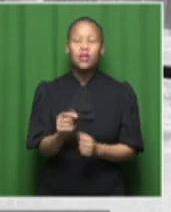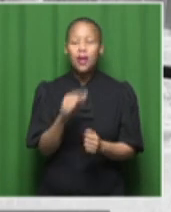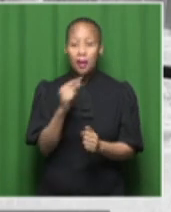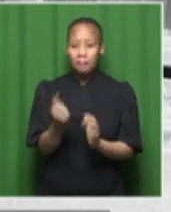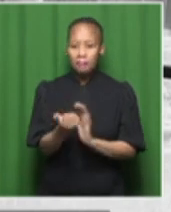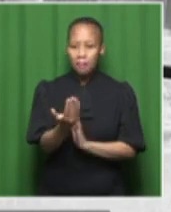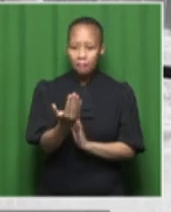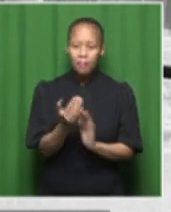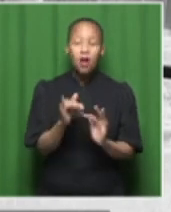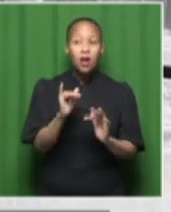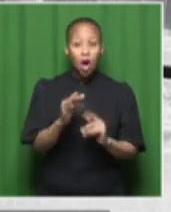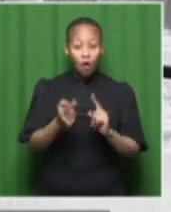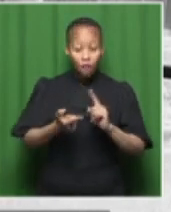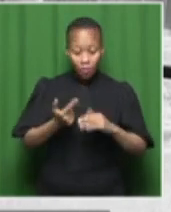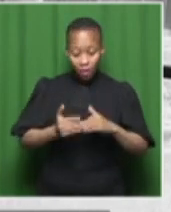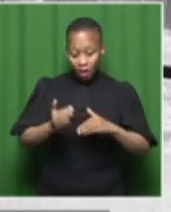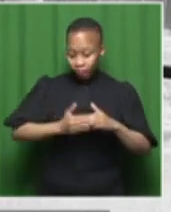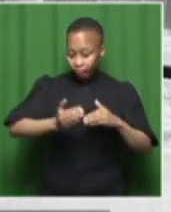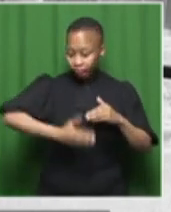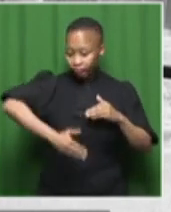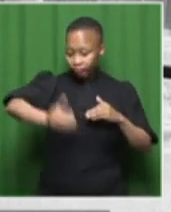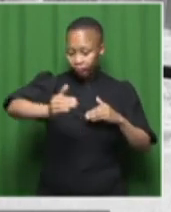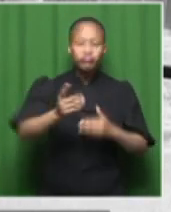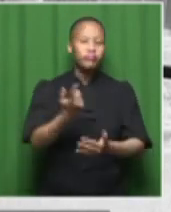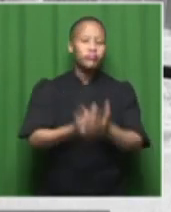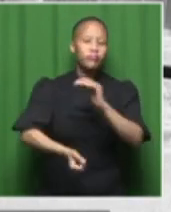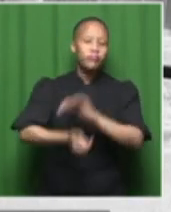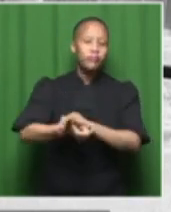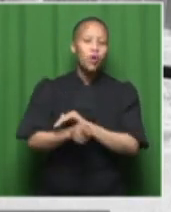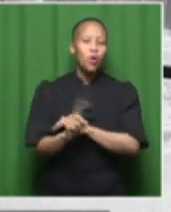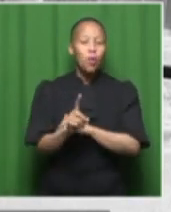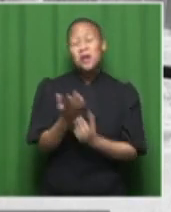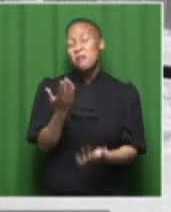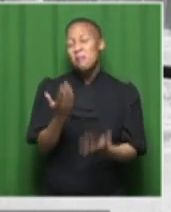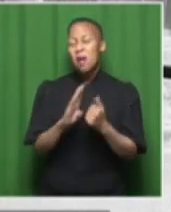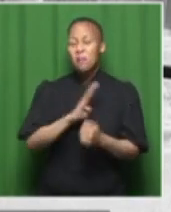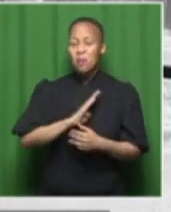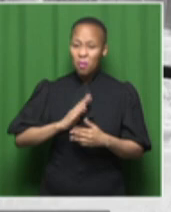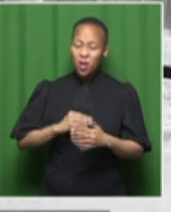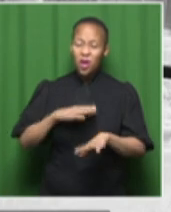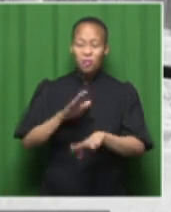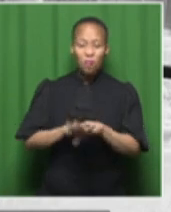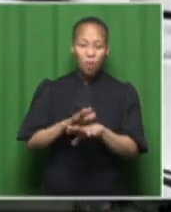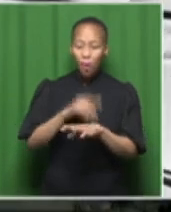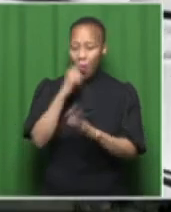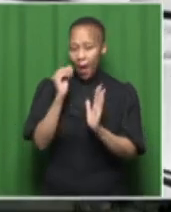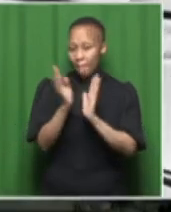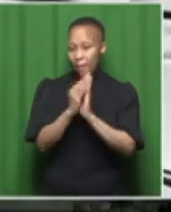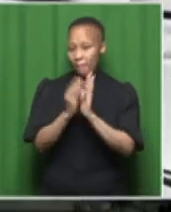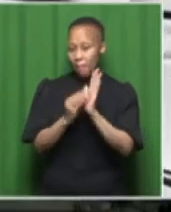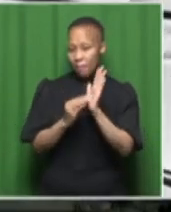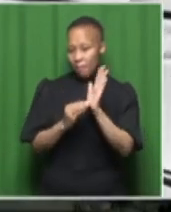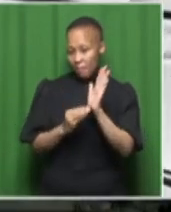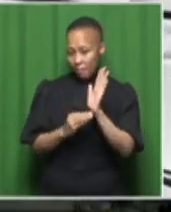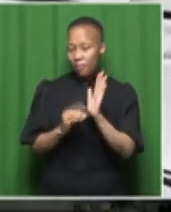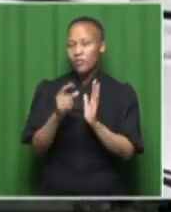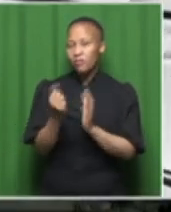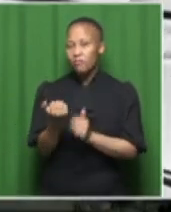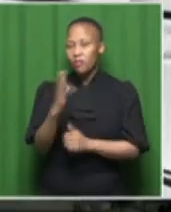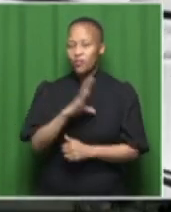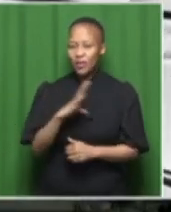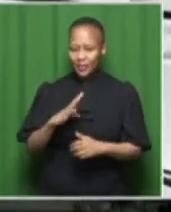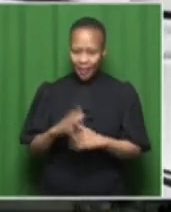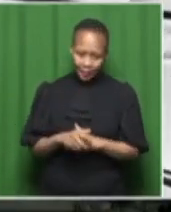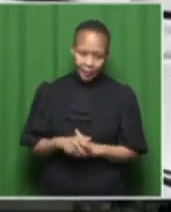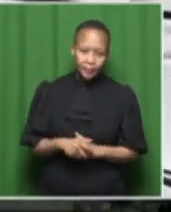see where it goes from here in terms of whether the board now submits more names for the minister to consider. And with that said,